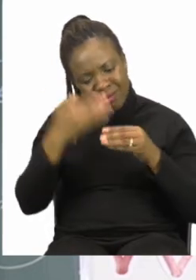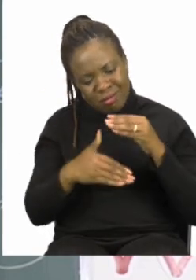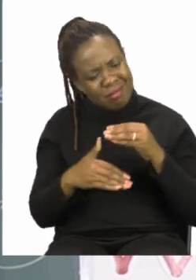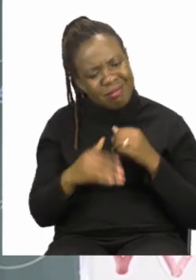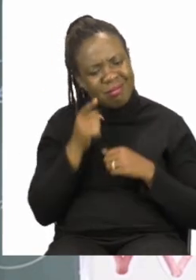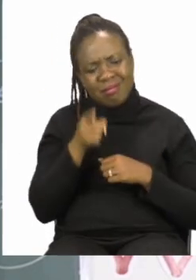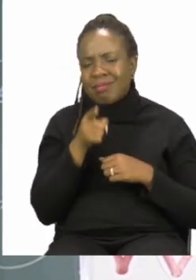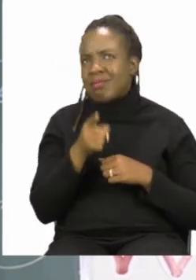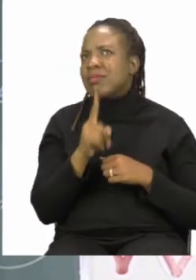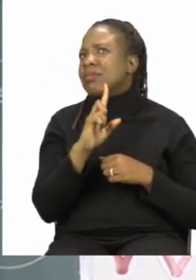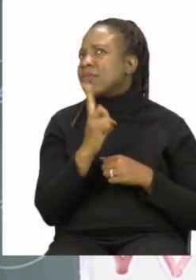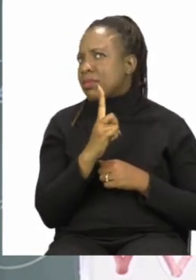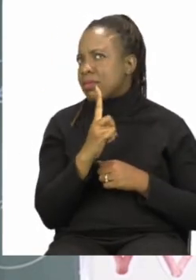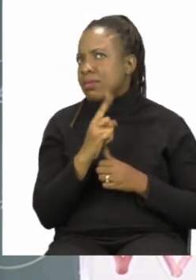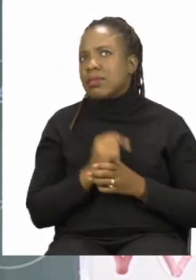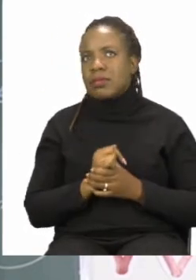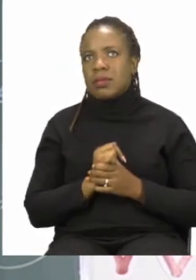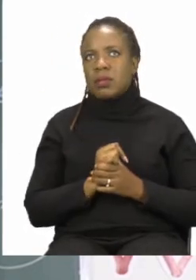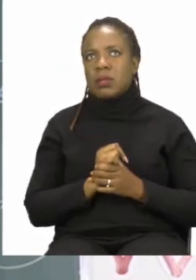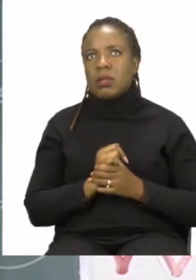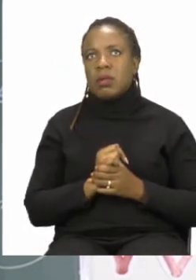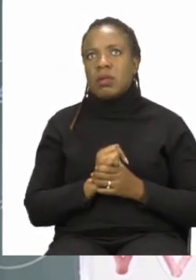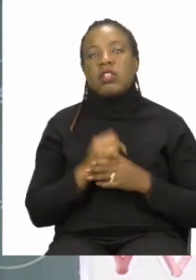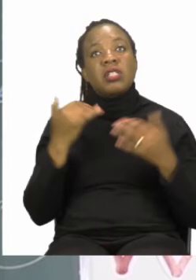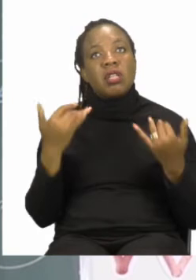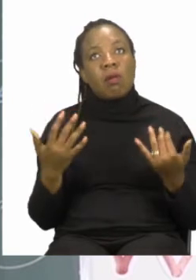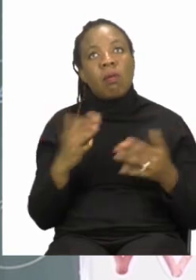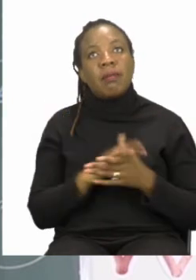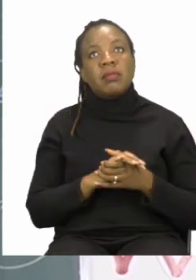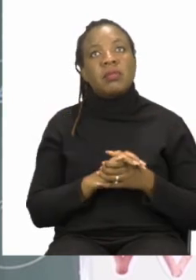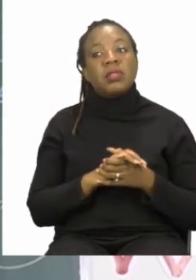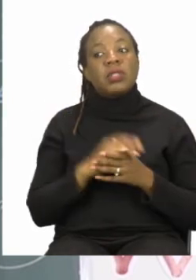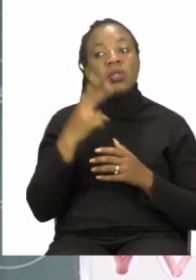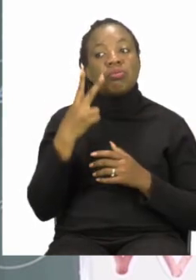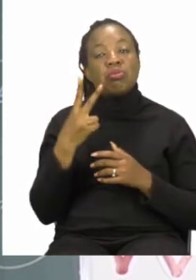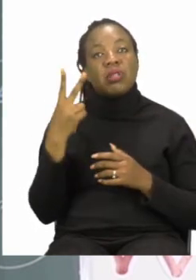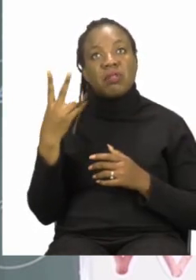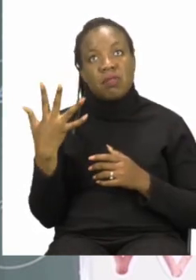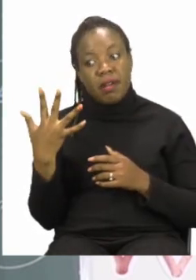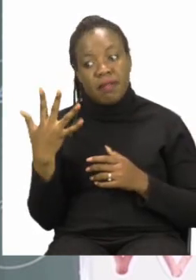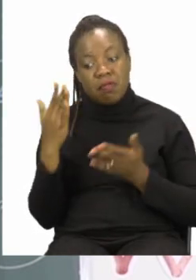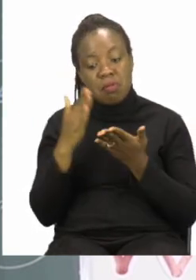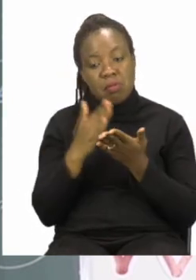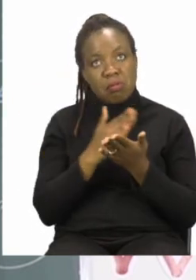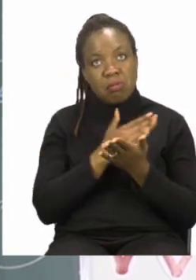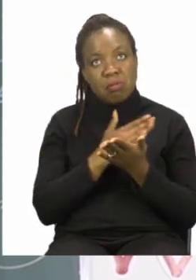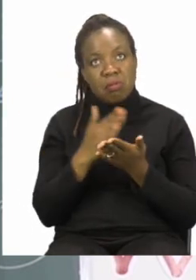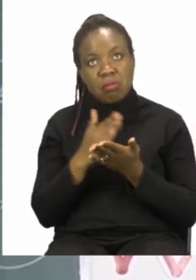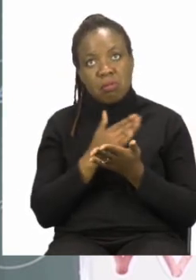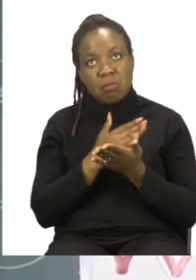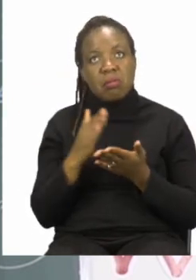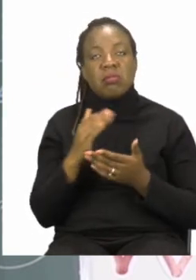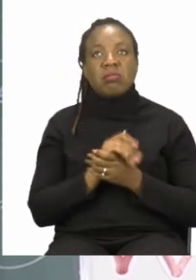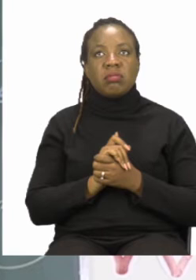very simple. We are going to share. We're going to share the 25 in 5 sets.